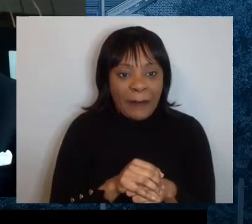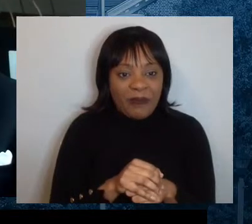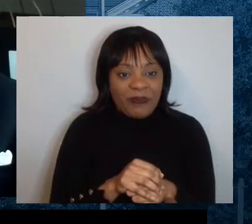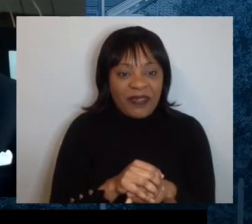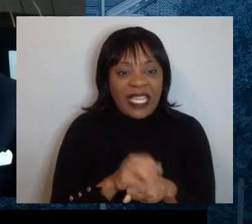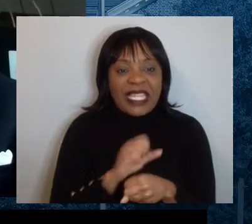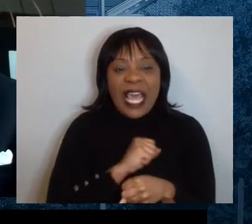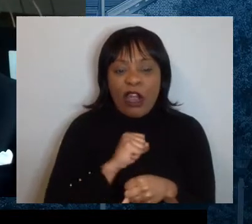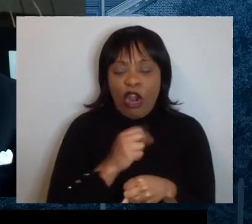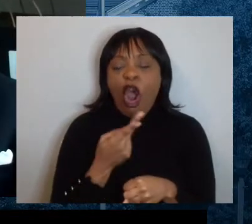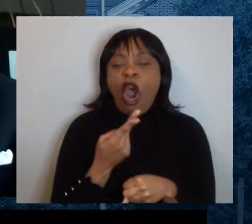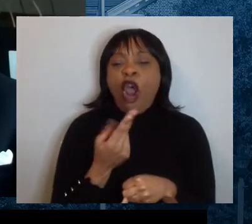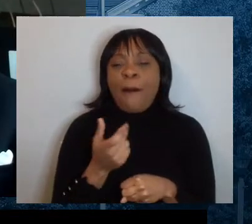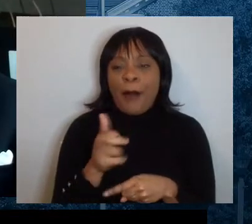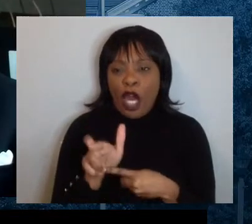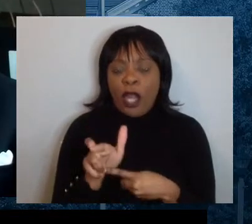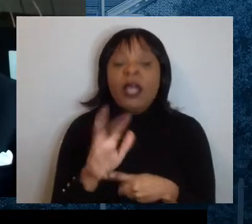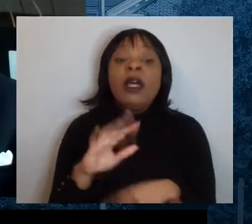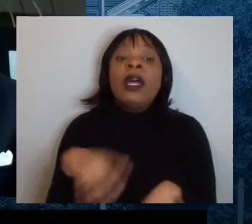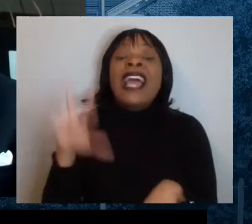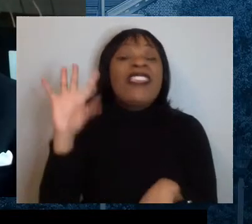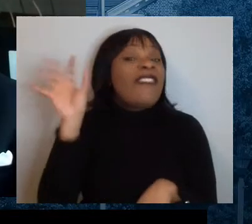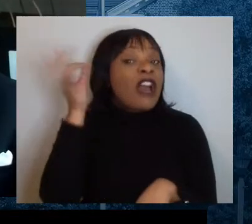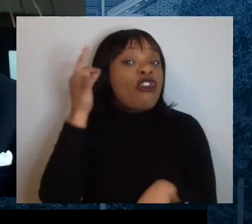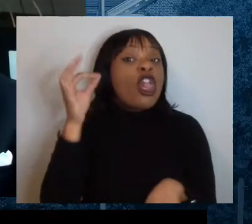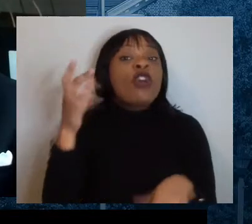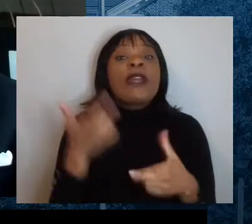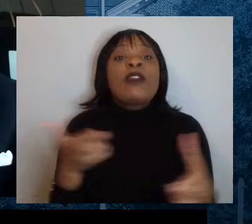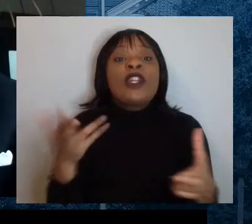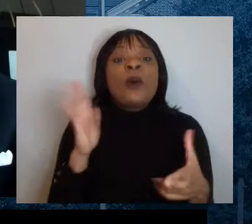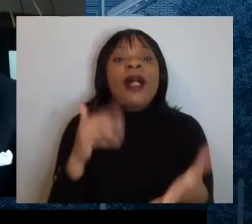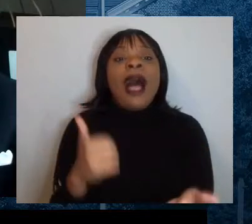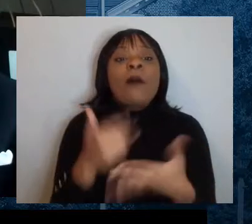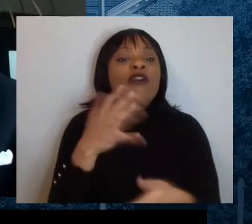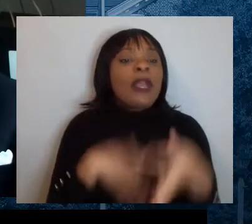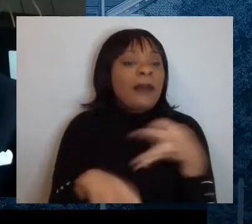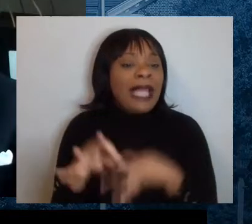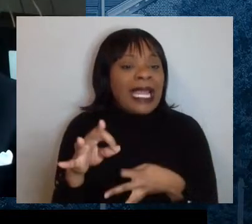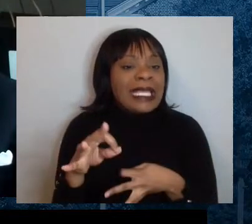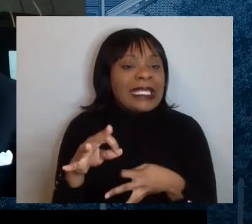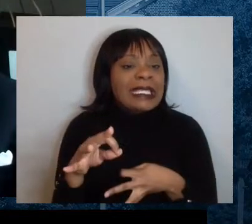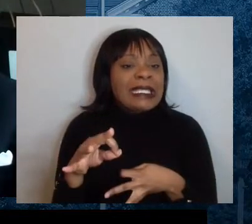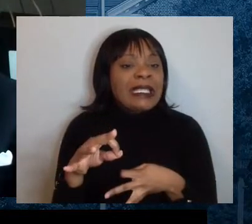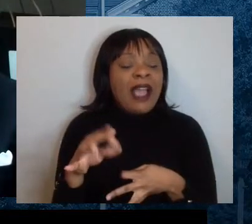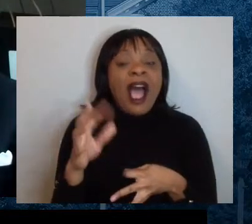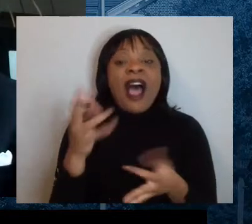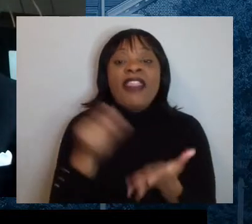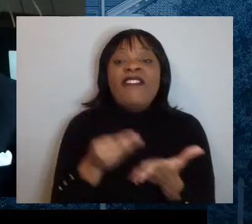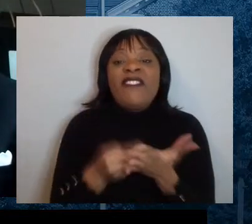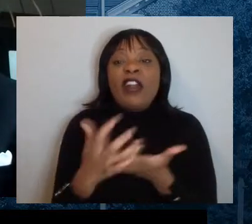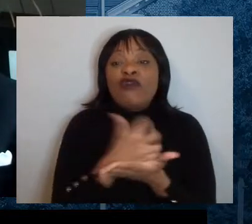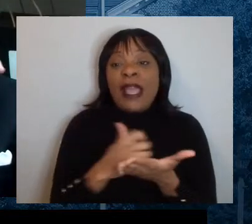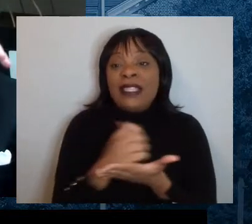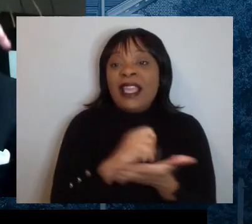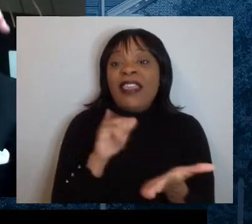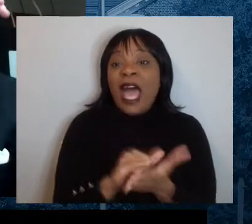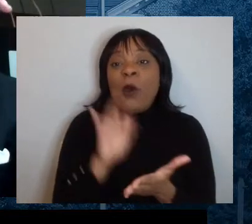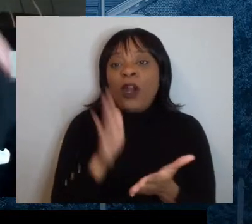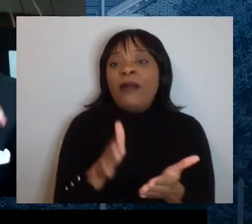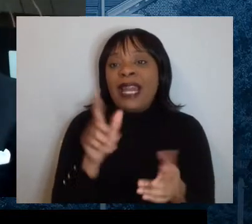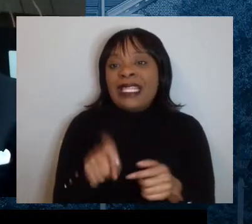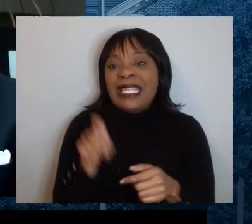going to help replace, if you will, the fundraising that otherwise would have been necessary by the